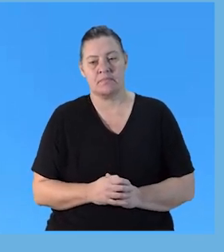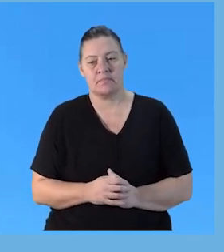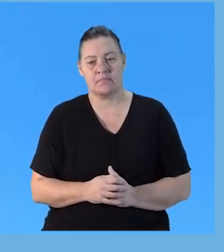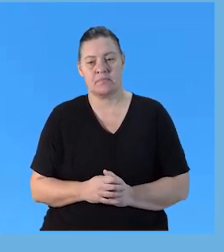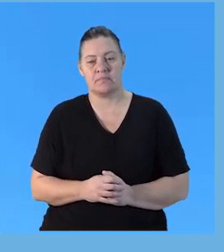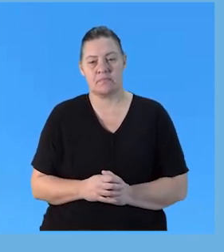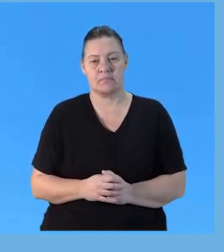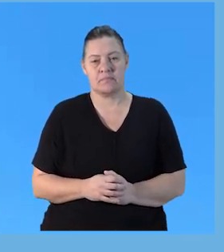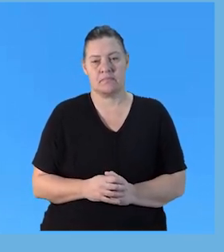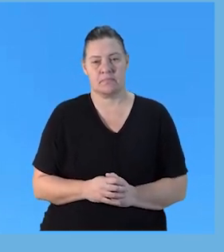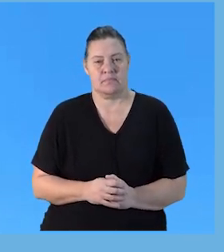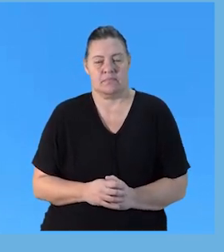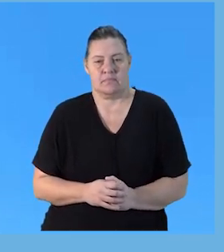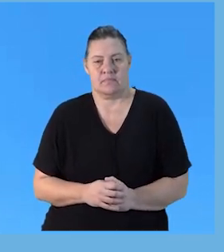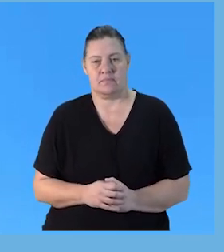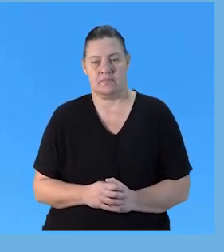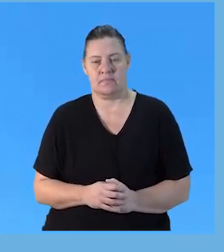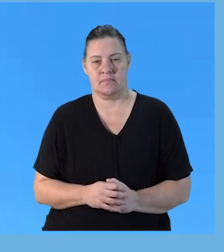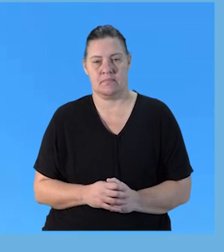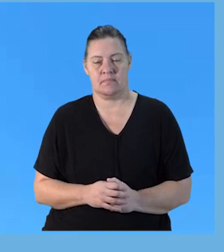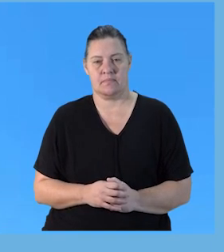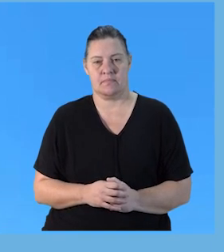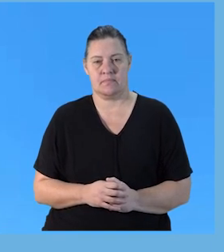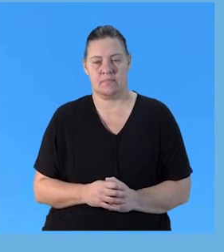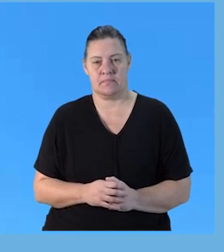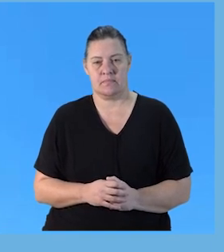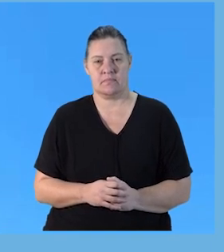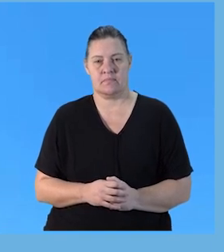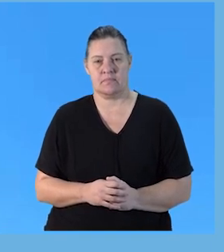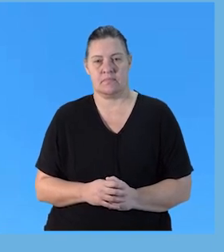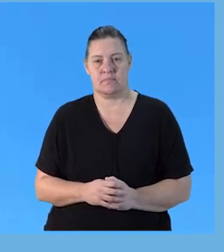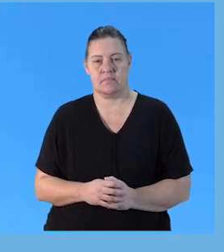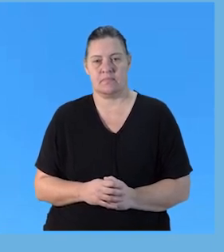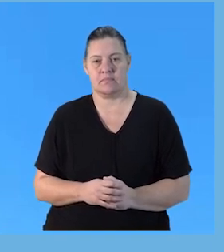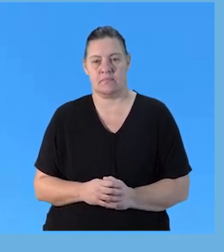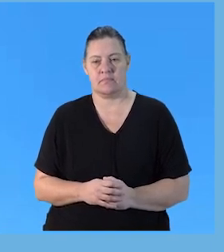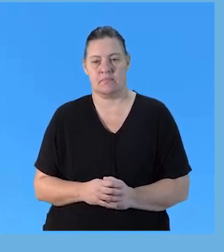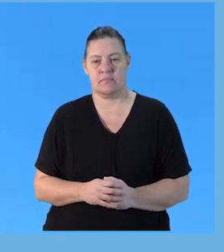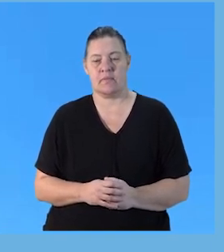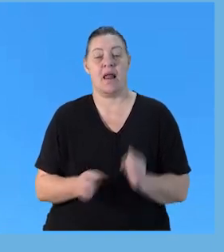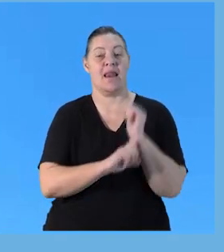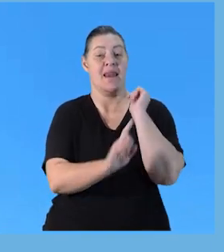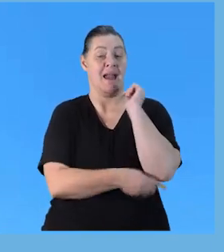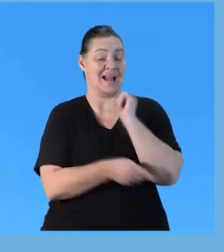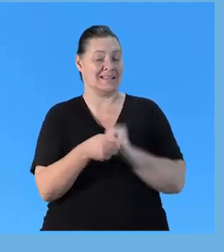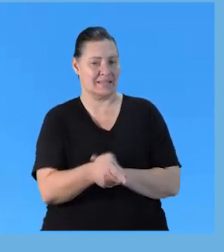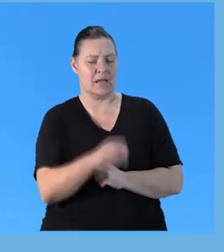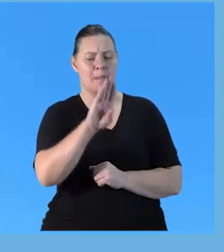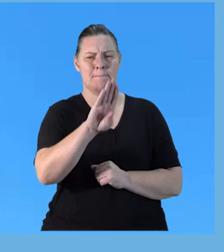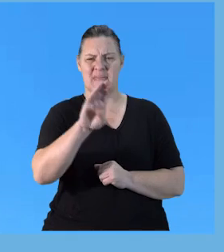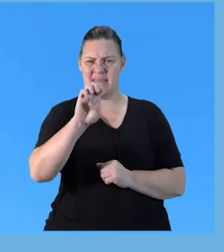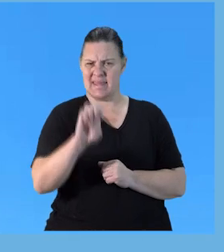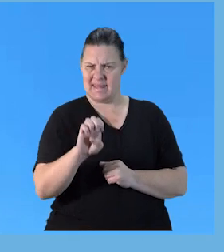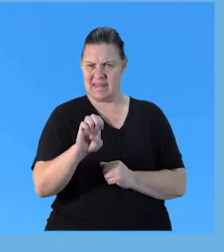terminal. These 2 terminals are connected by wires. And on these wires, there must be a switch,